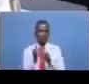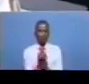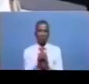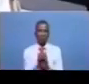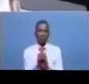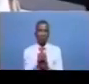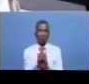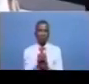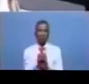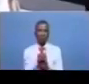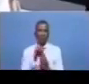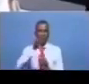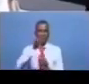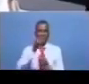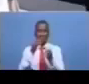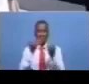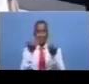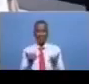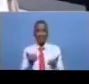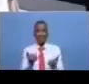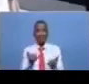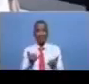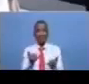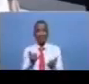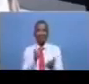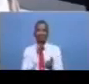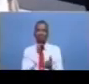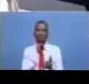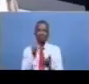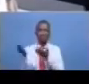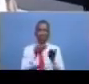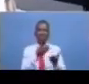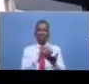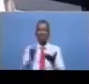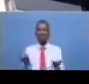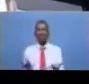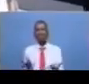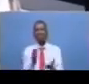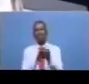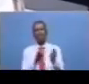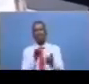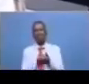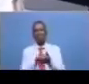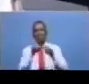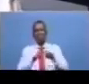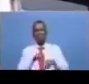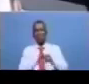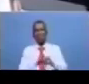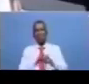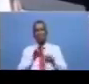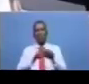with the court, because these applications are not being brought for nothing. We believe that in line with Article